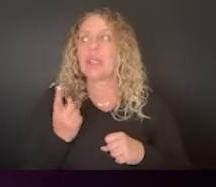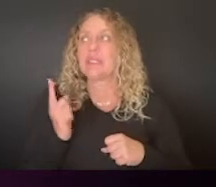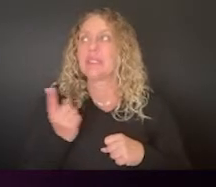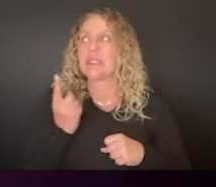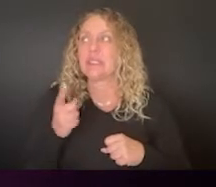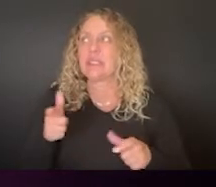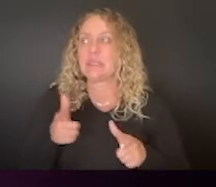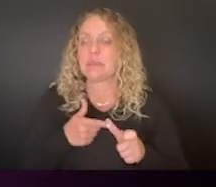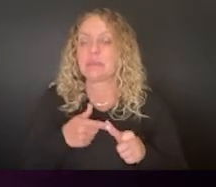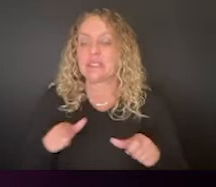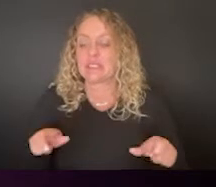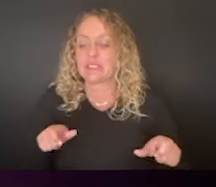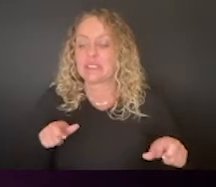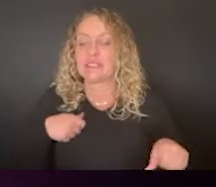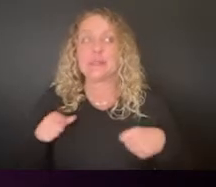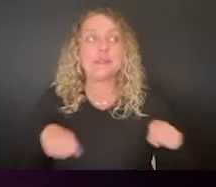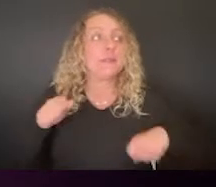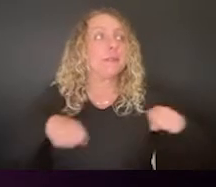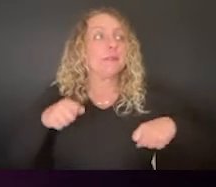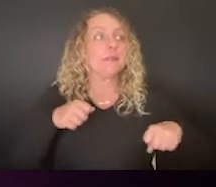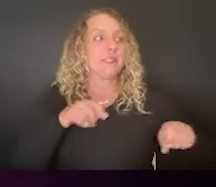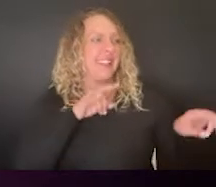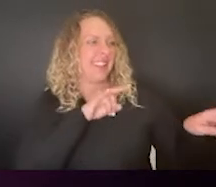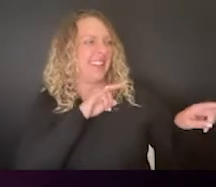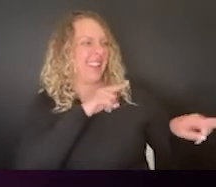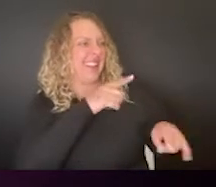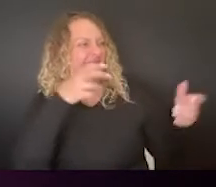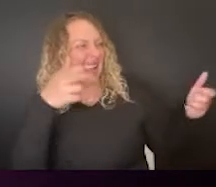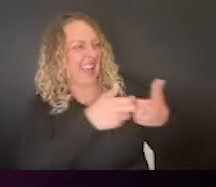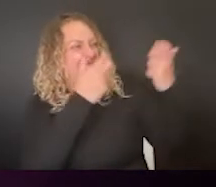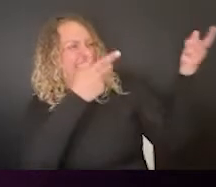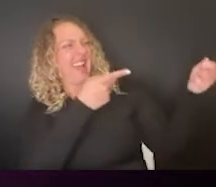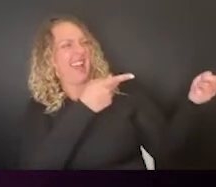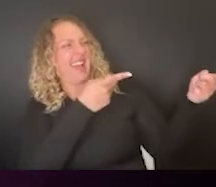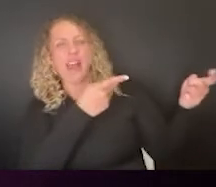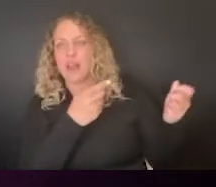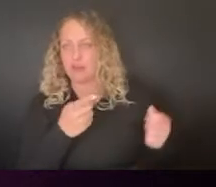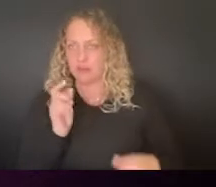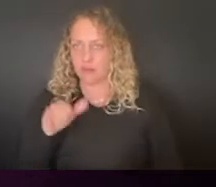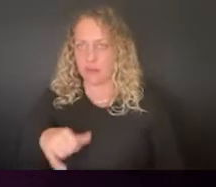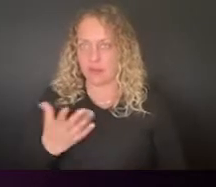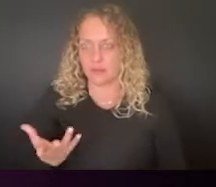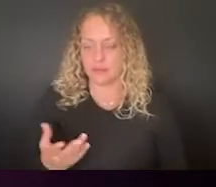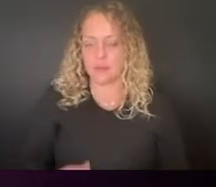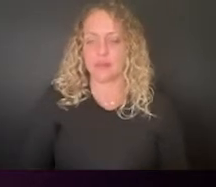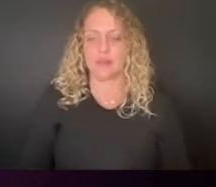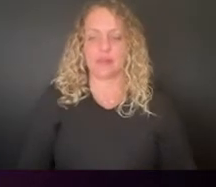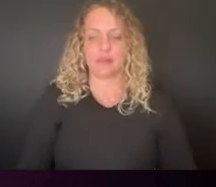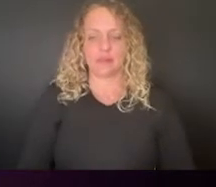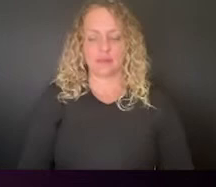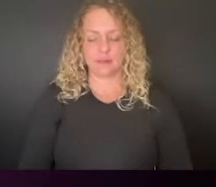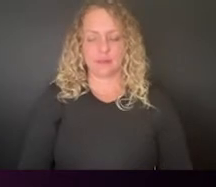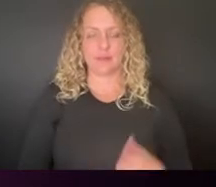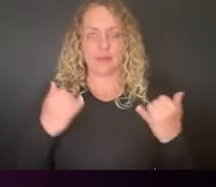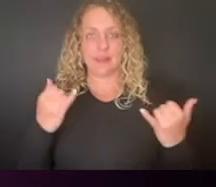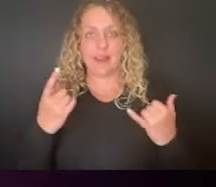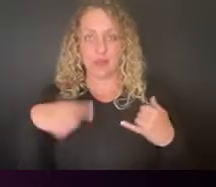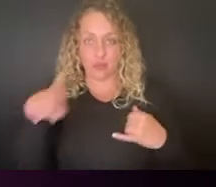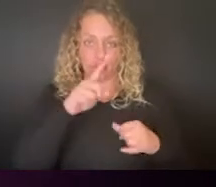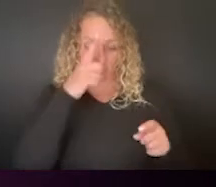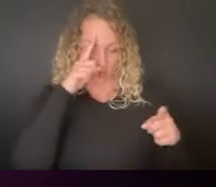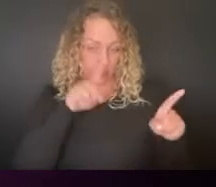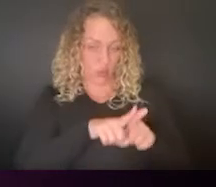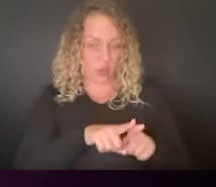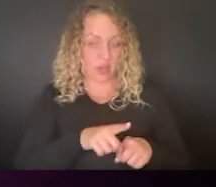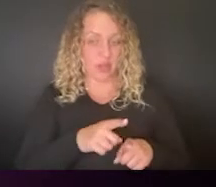6 laps at the back of a pack on a single speed with a bunch of onlookers laughing and toasting